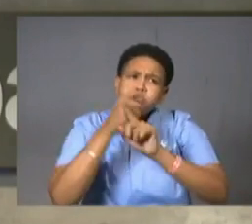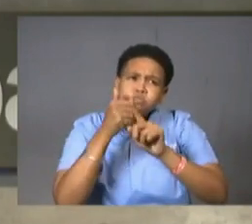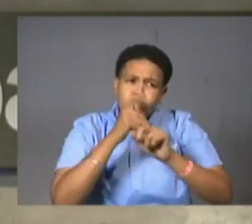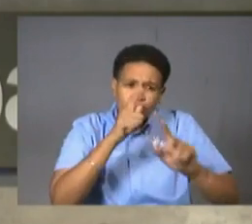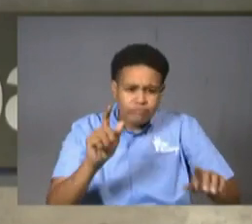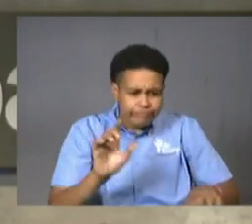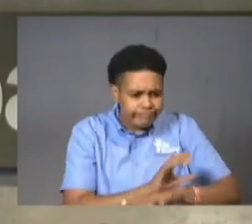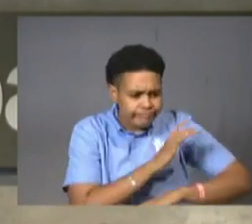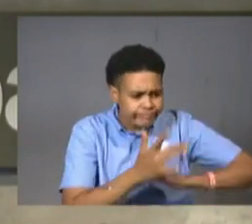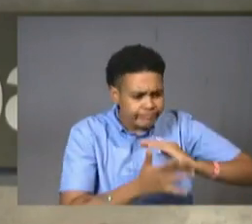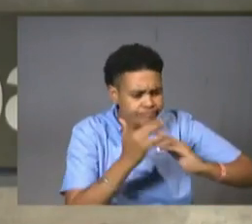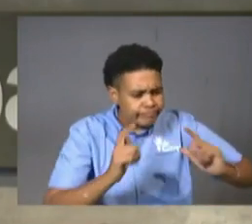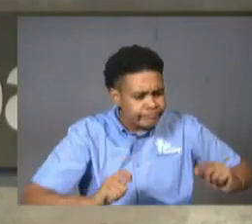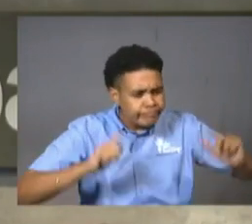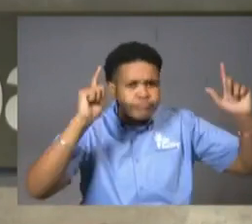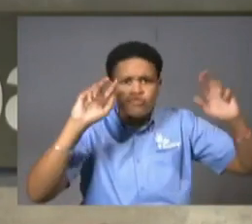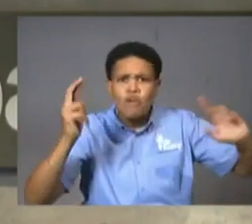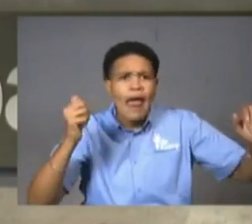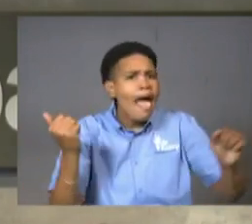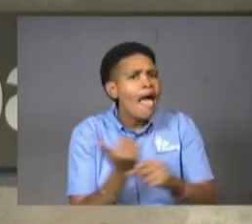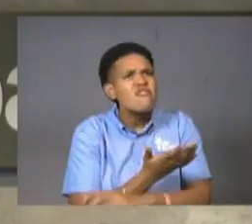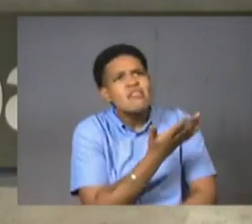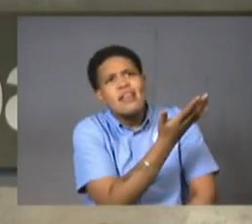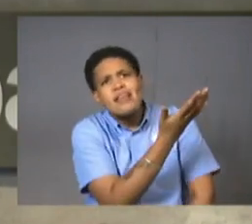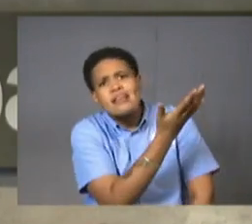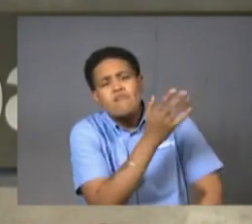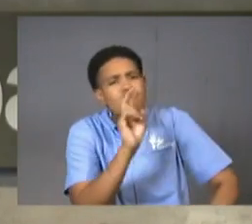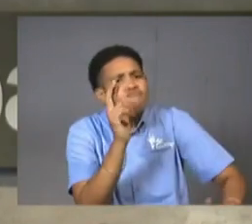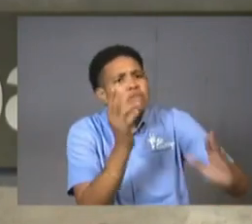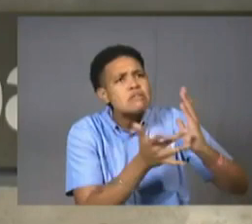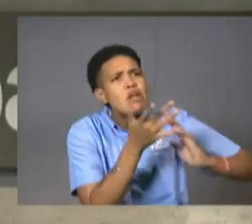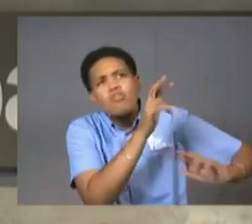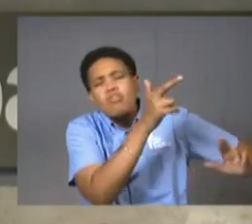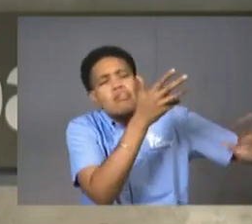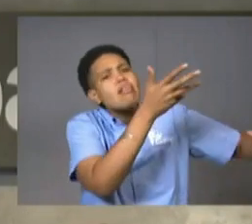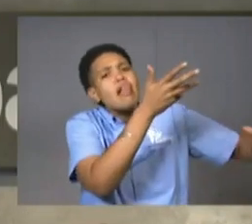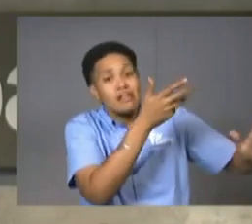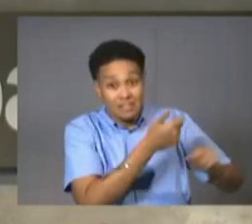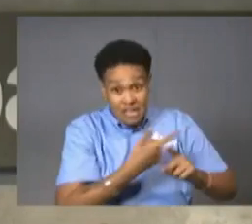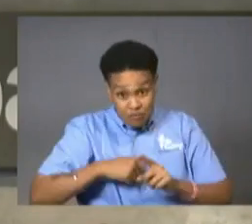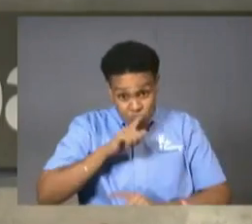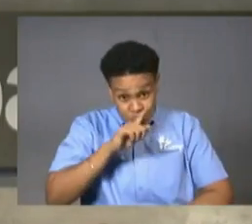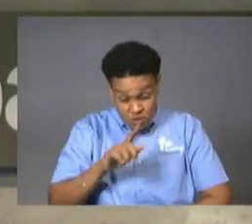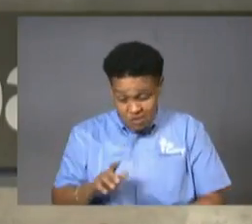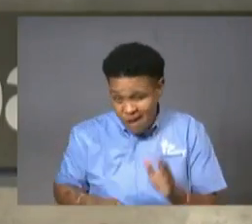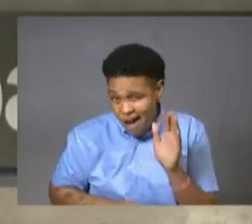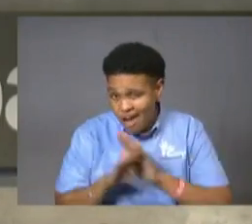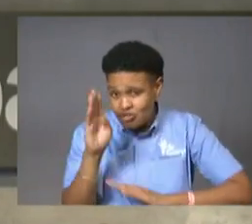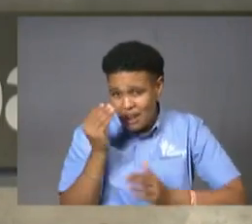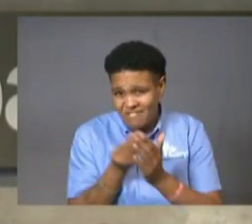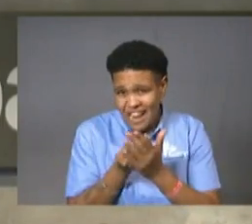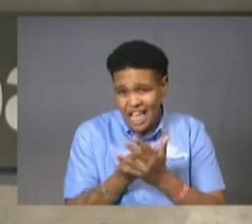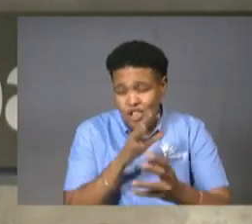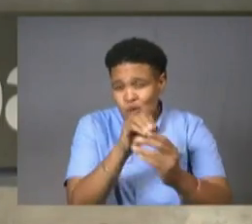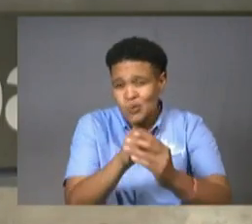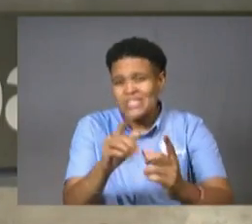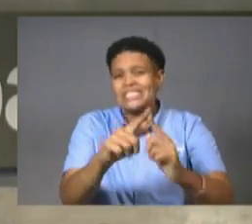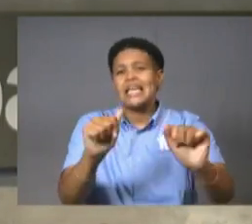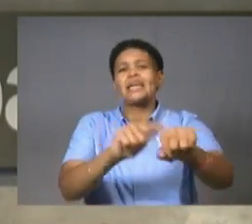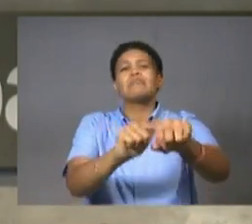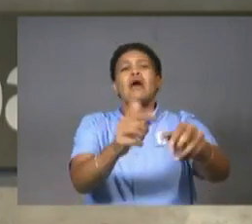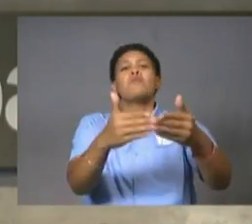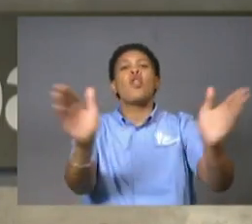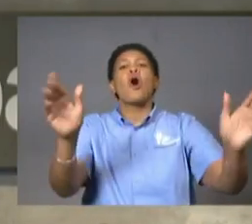digitization of our society, and we will work to accelerate financial inclusion and at the same time launch